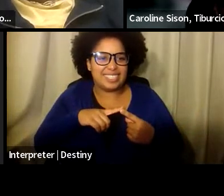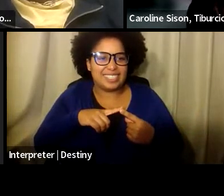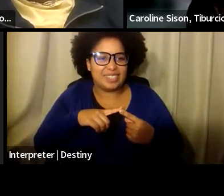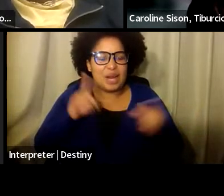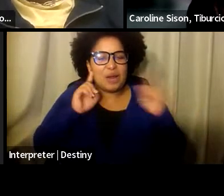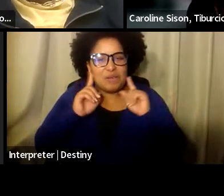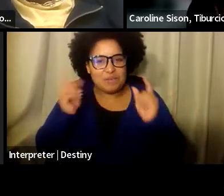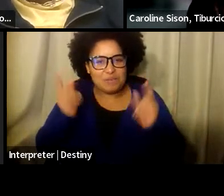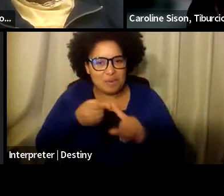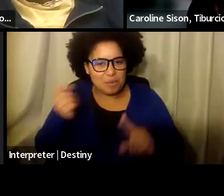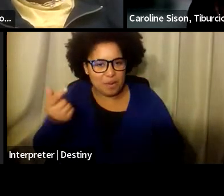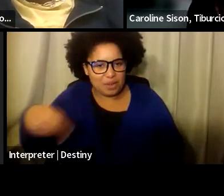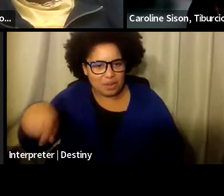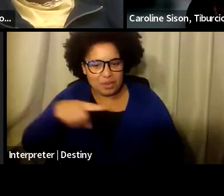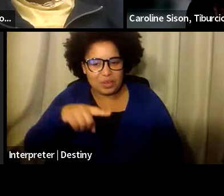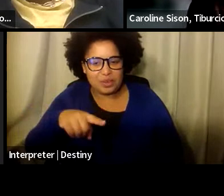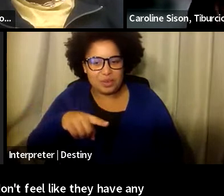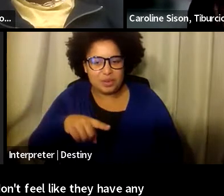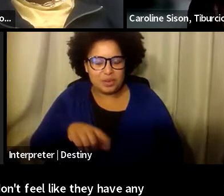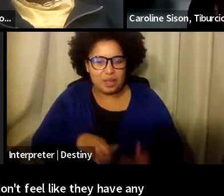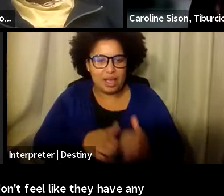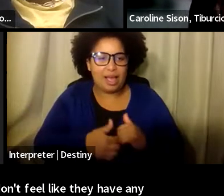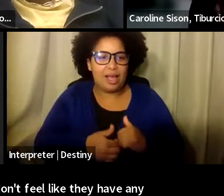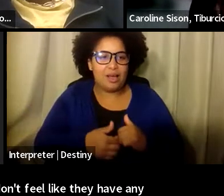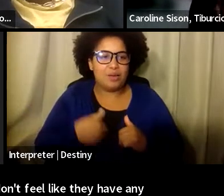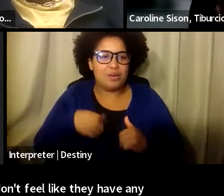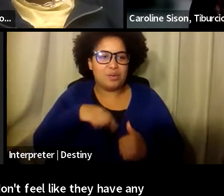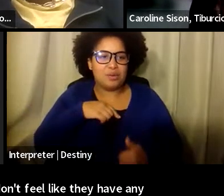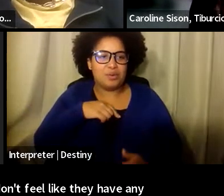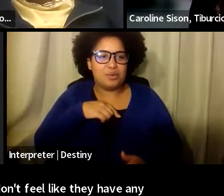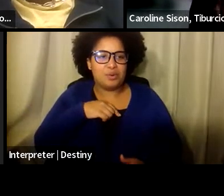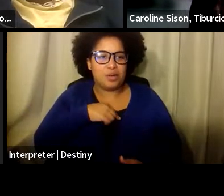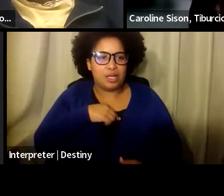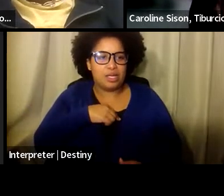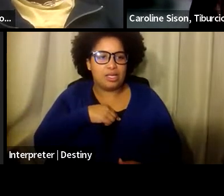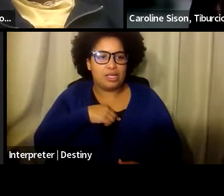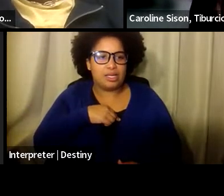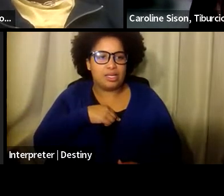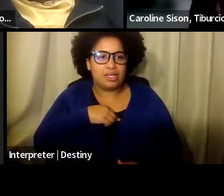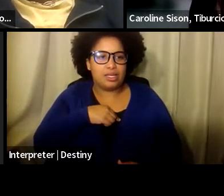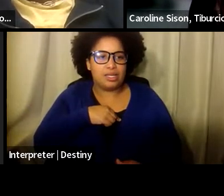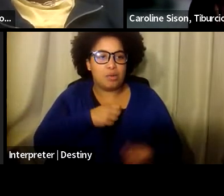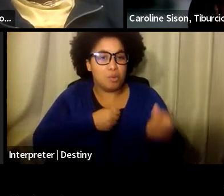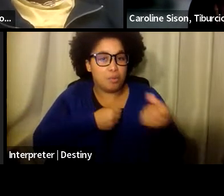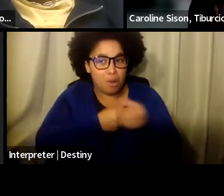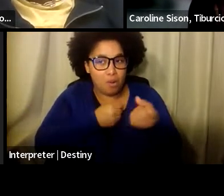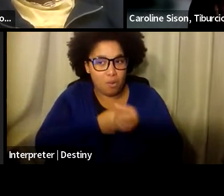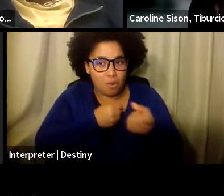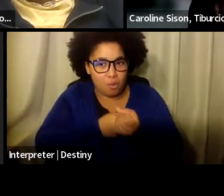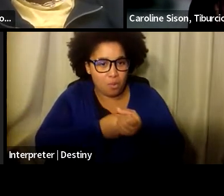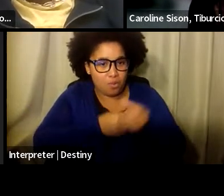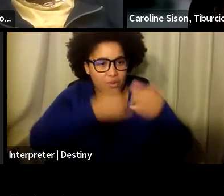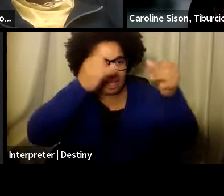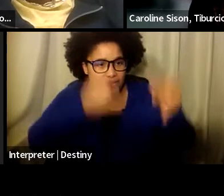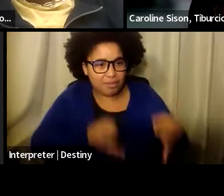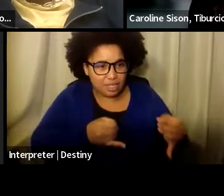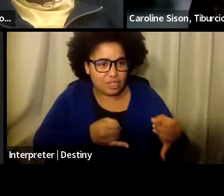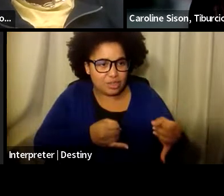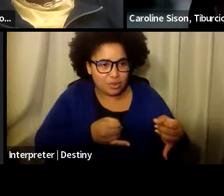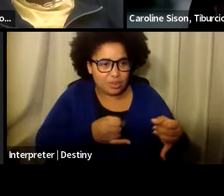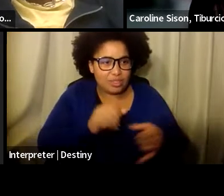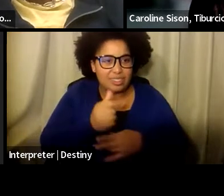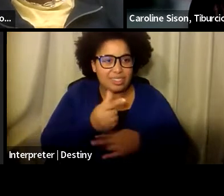all of you, is how we not only sort of promote that individual agency, but maybe